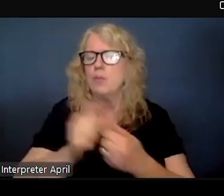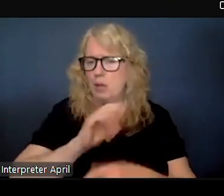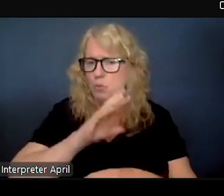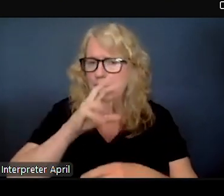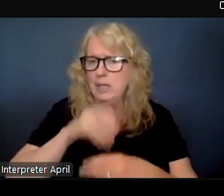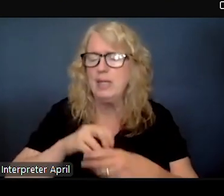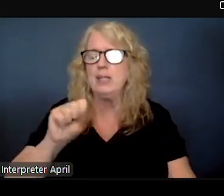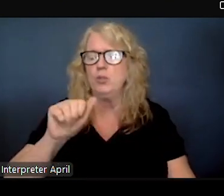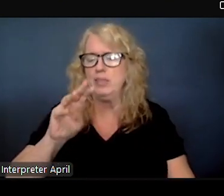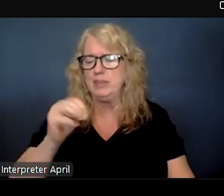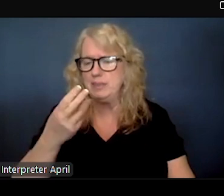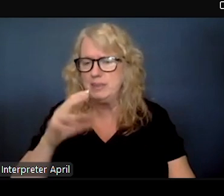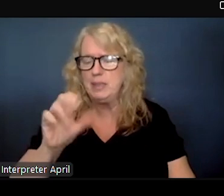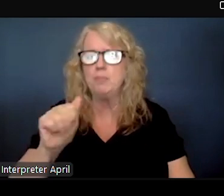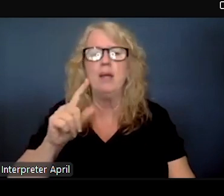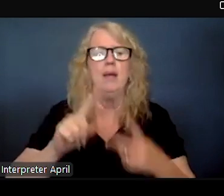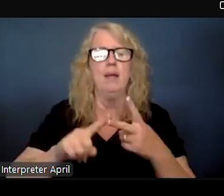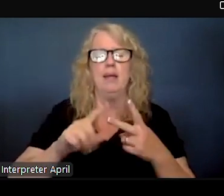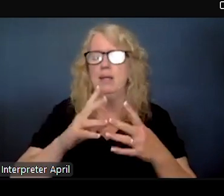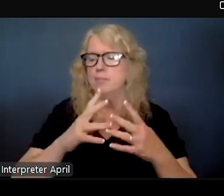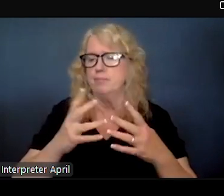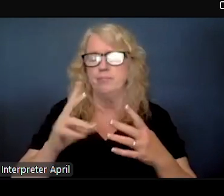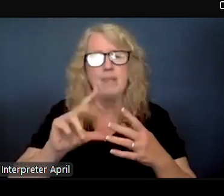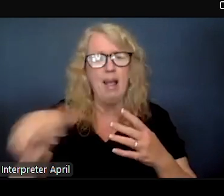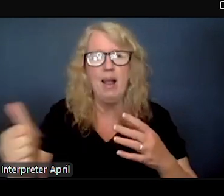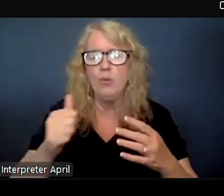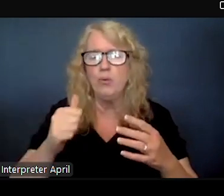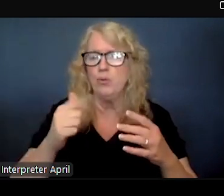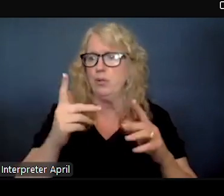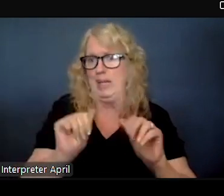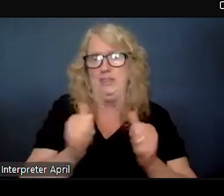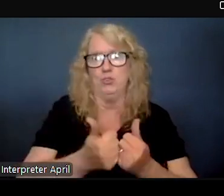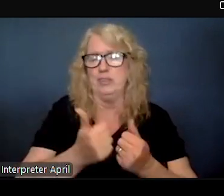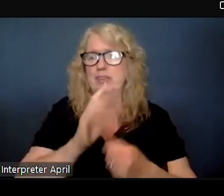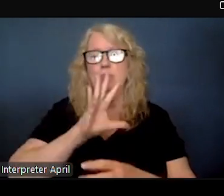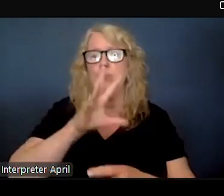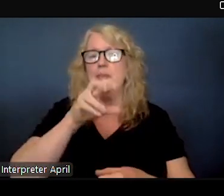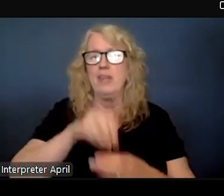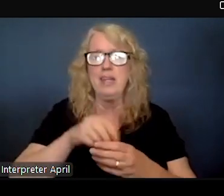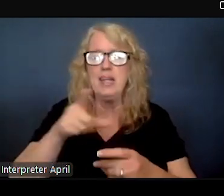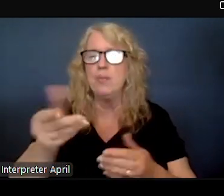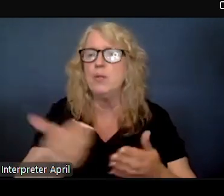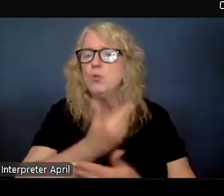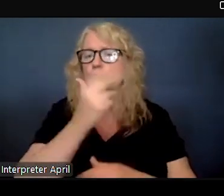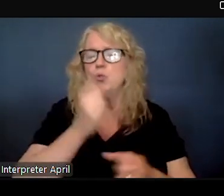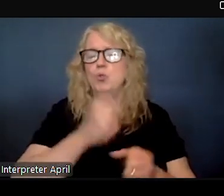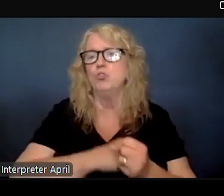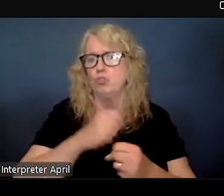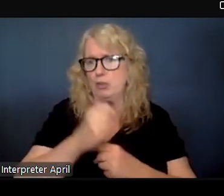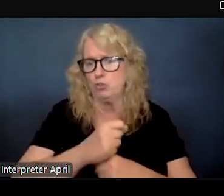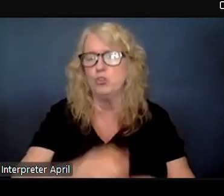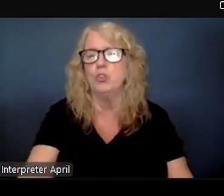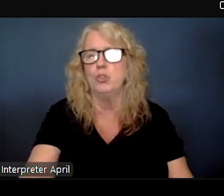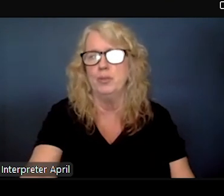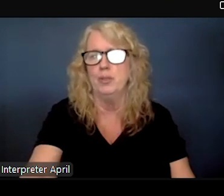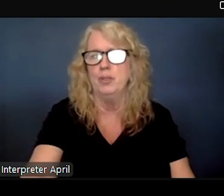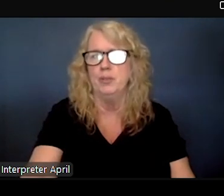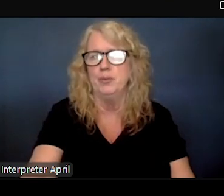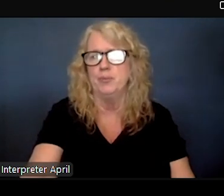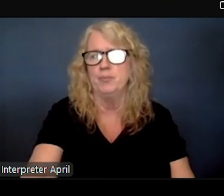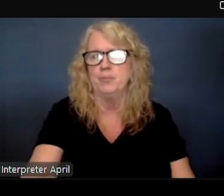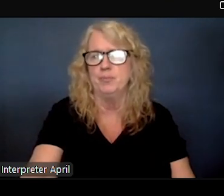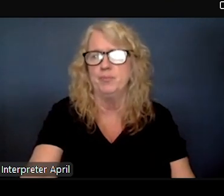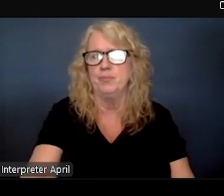include SAMHSA, HRSA, other agencies within a new structure within HHS. So